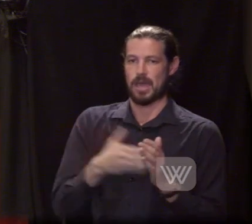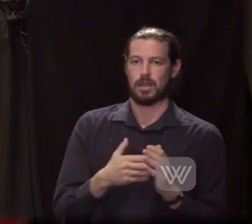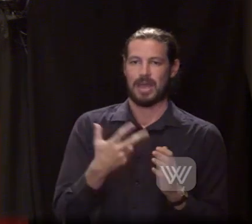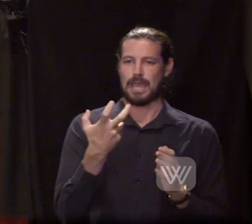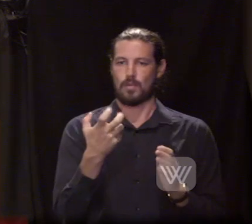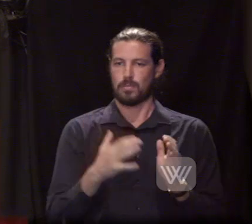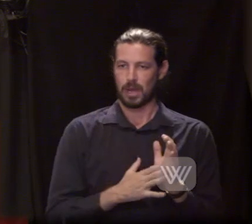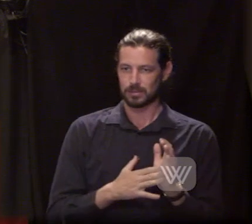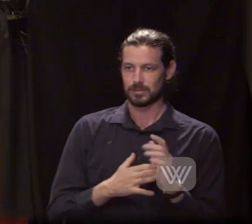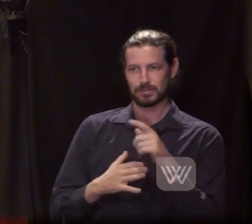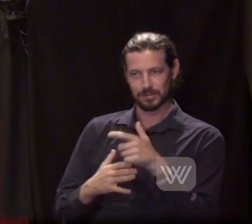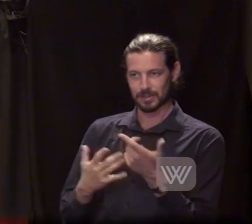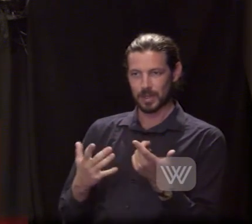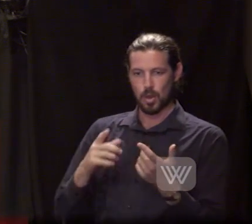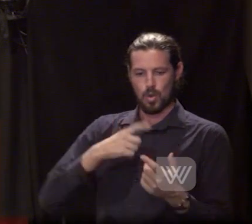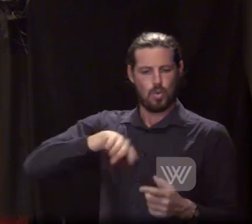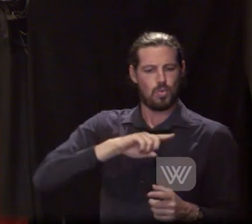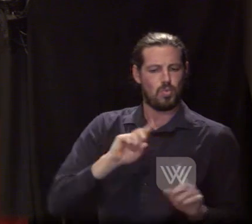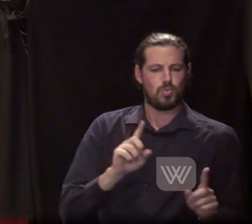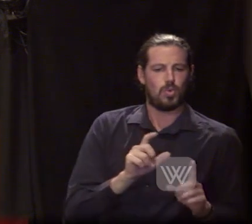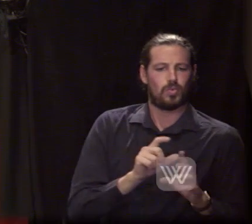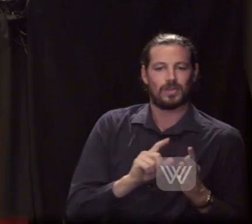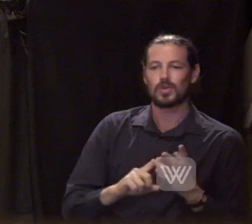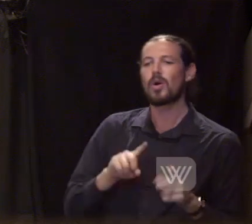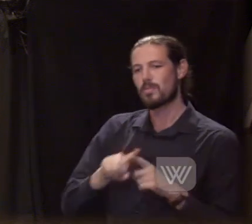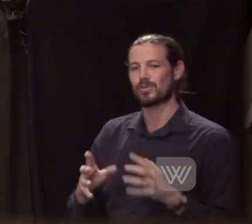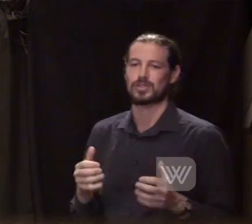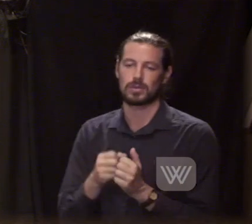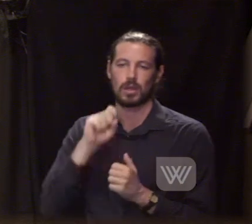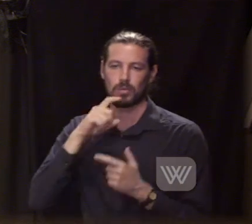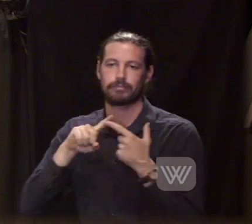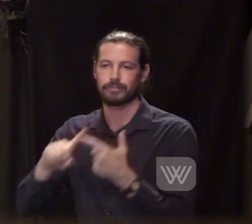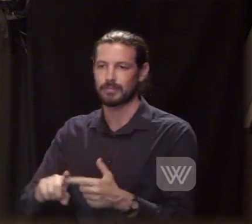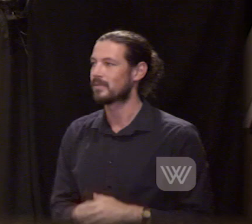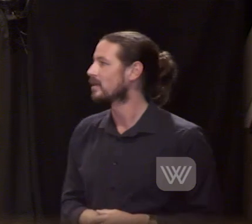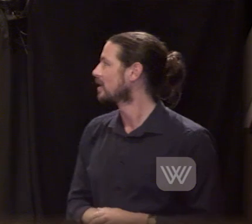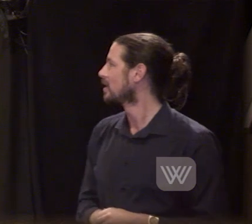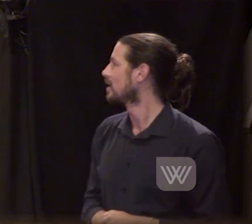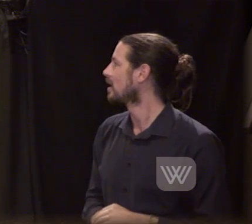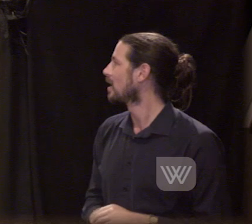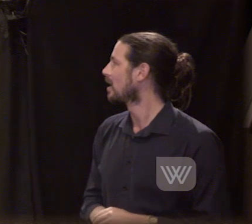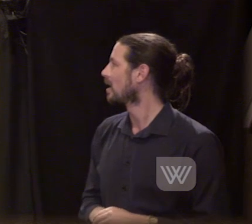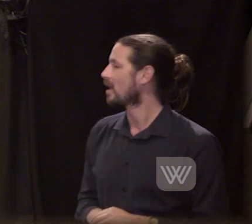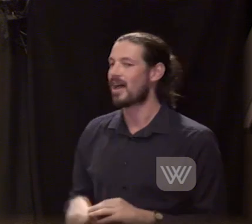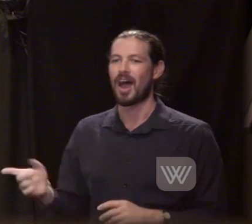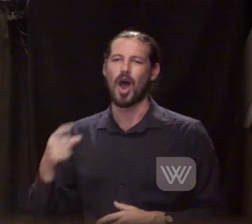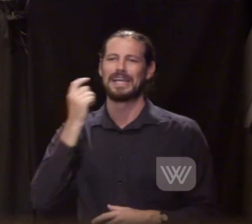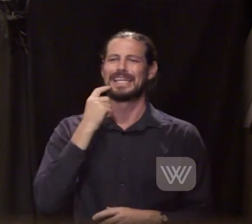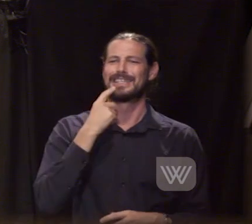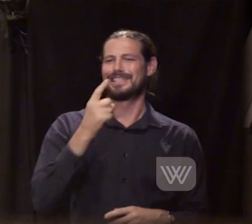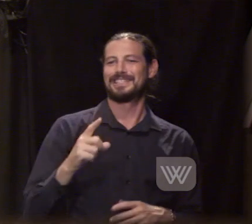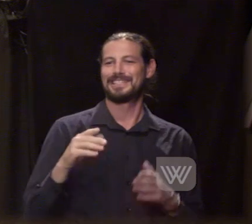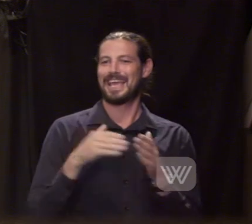all in agreement that we would, of course, keep going. But It's easy to say when you're back in your bed, right? Yeah, right? Yeah. Totally. I could have told you another